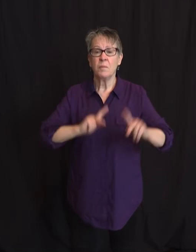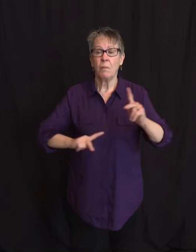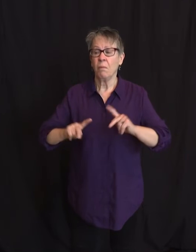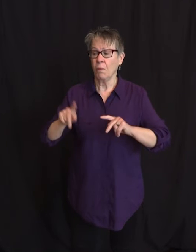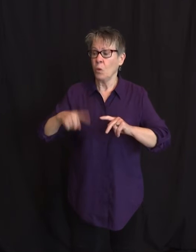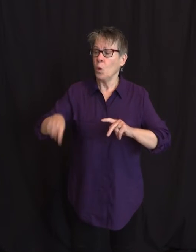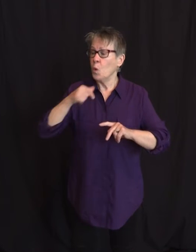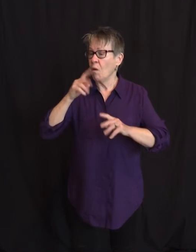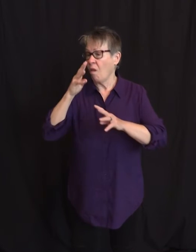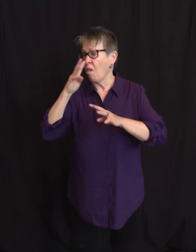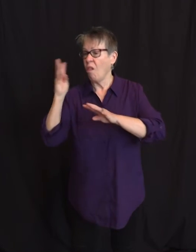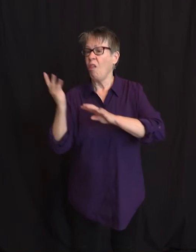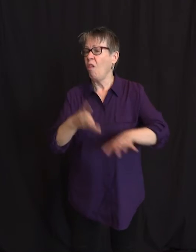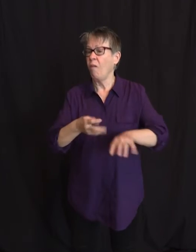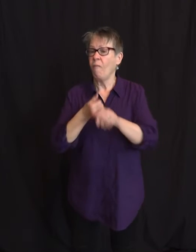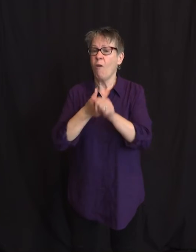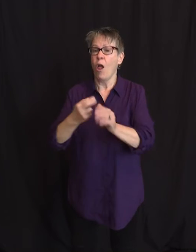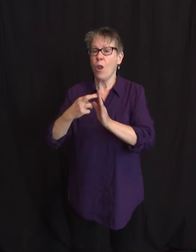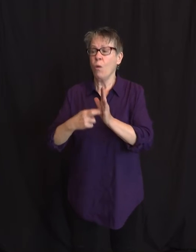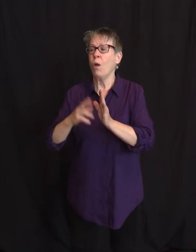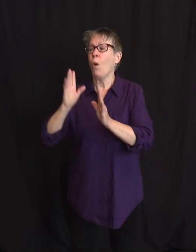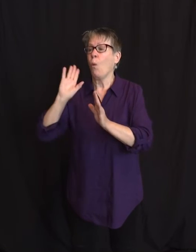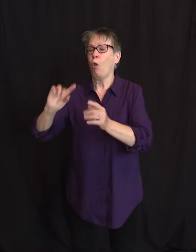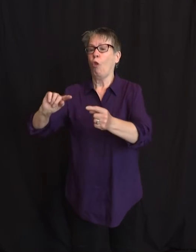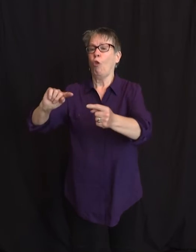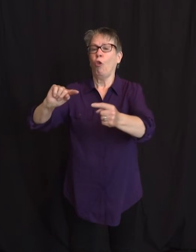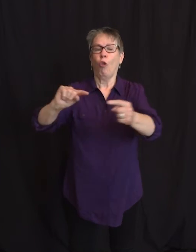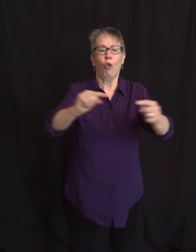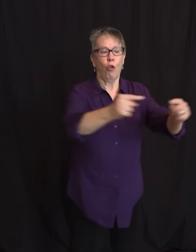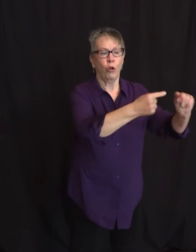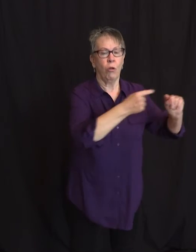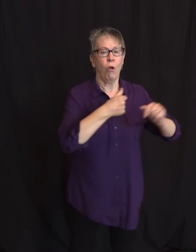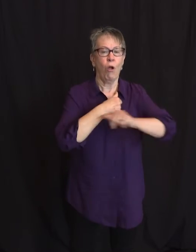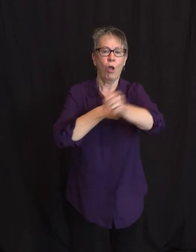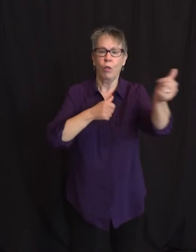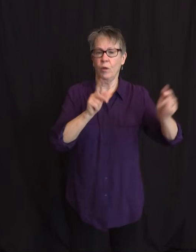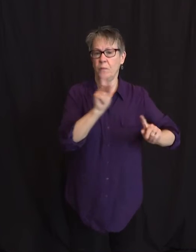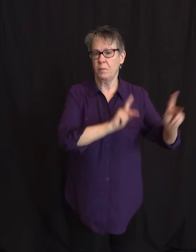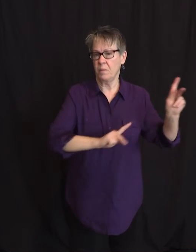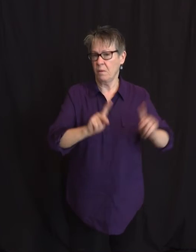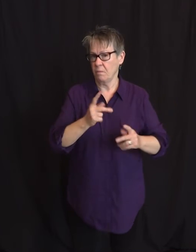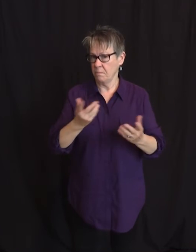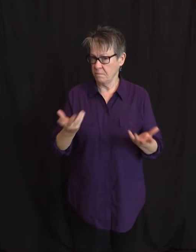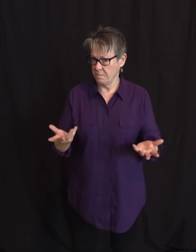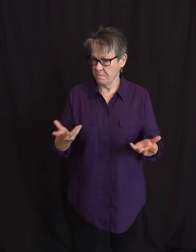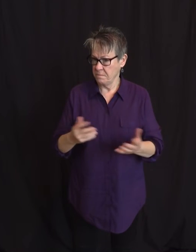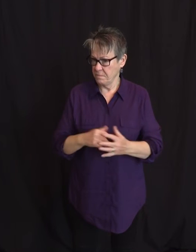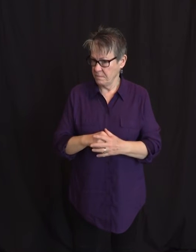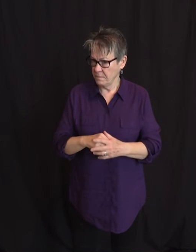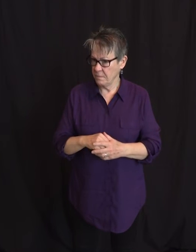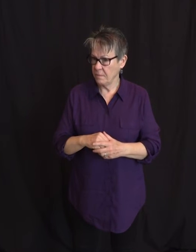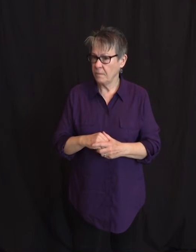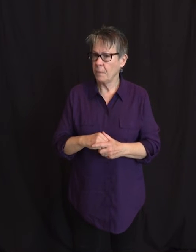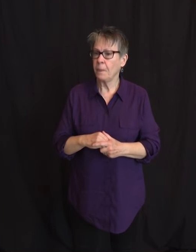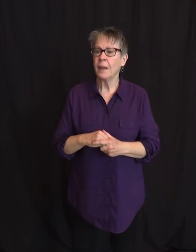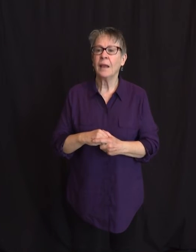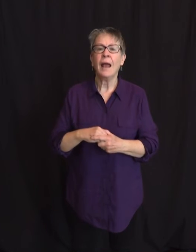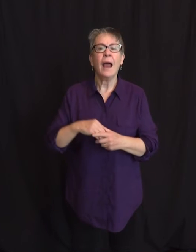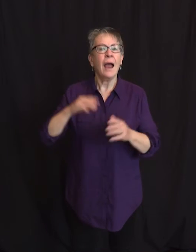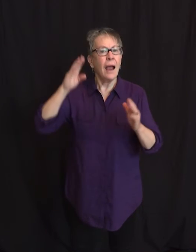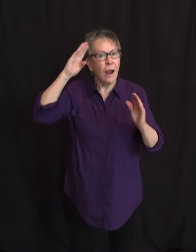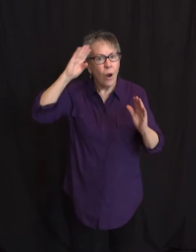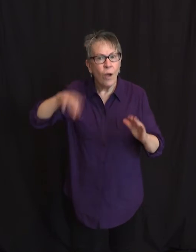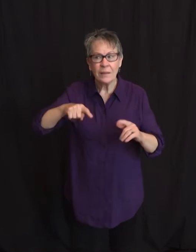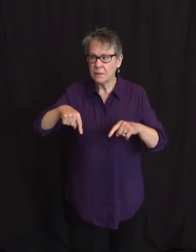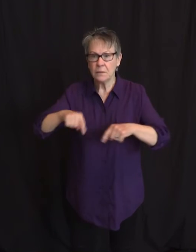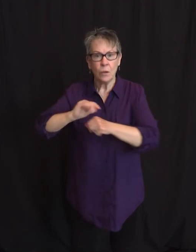We just can't allow that to happen. And so, folks, we get it. We're in a war. There's no other way to put it. We didn't say